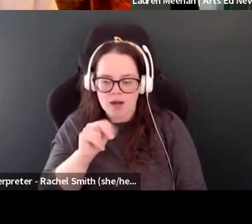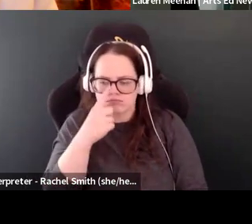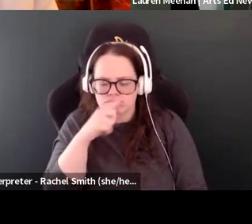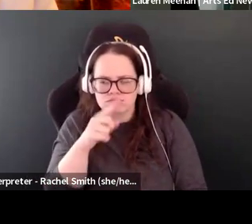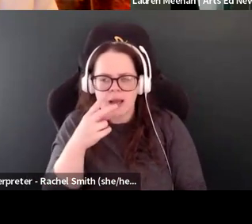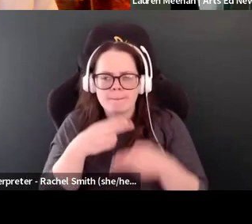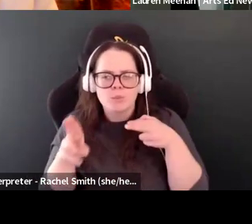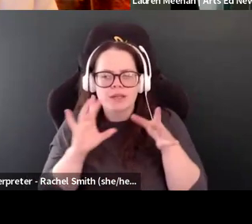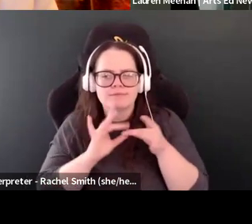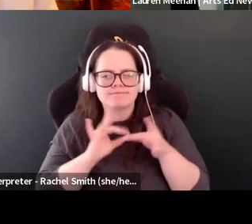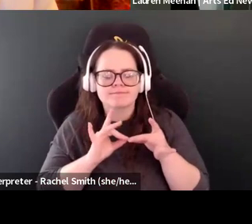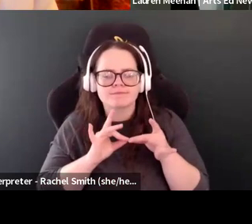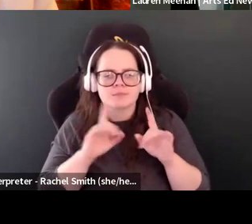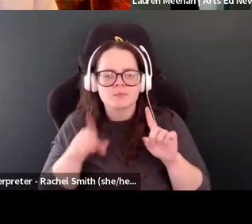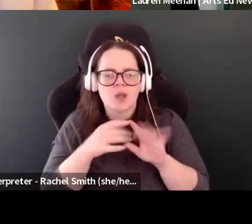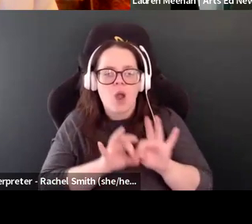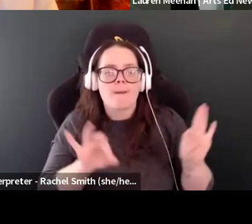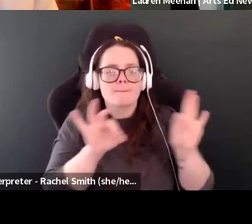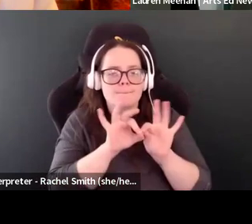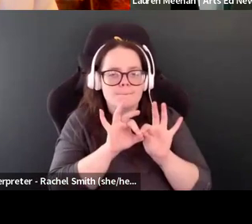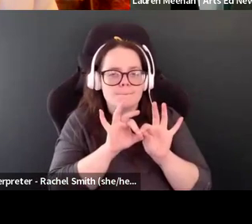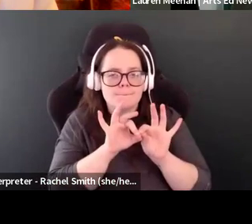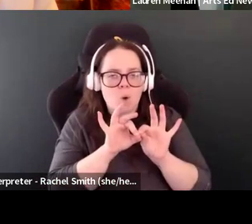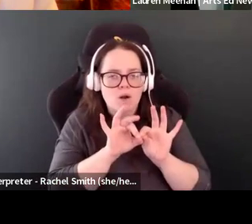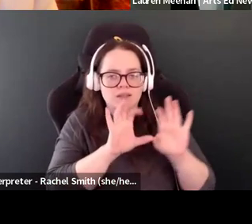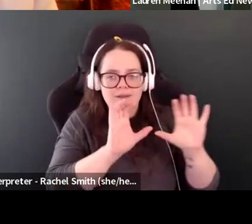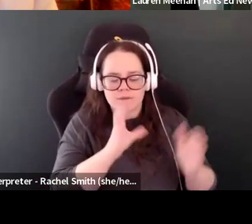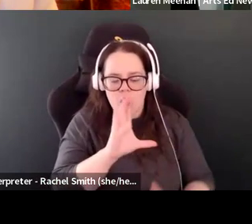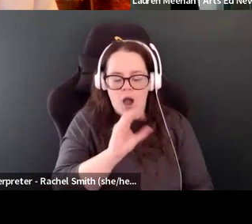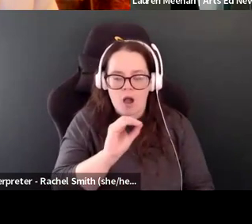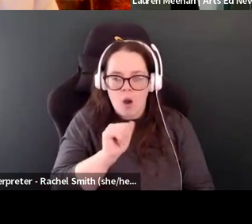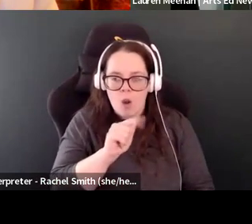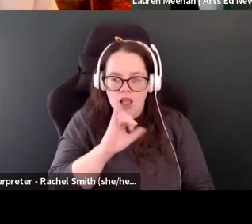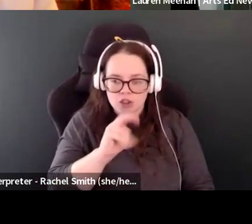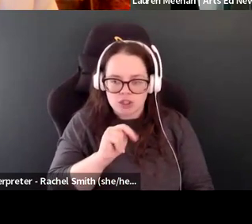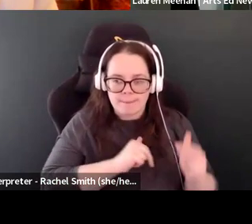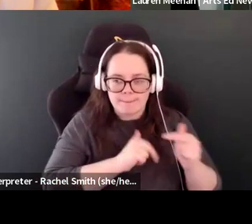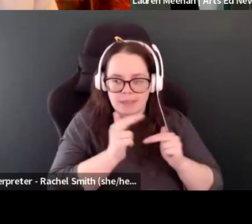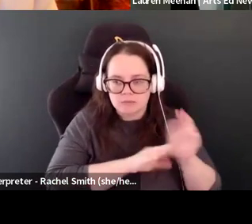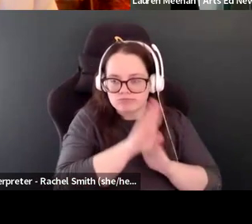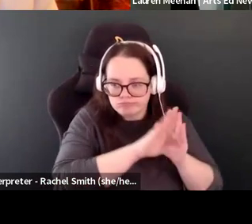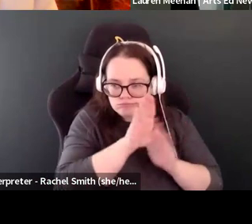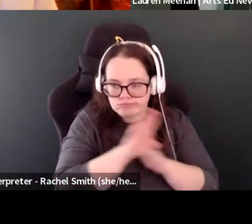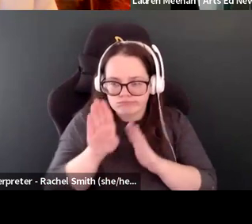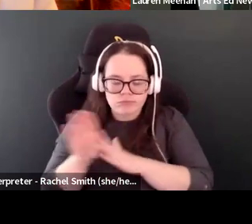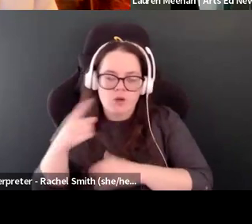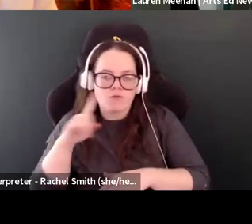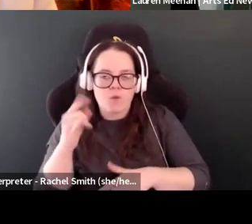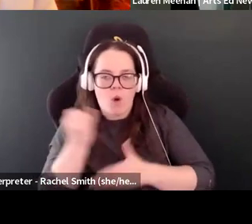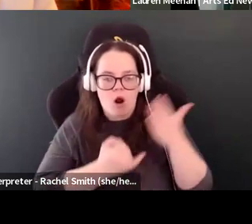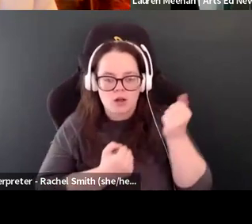bit about the importance of a coalition building in arts education